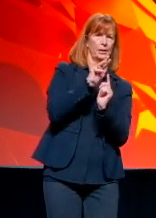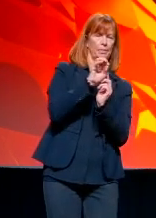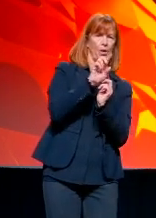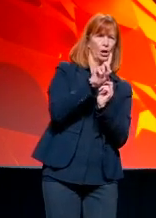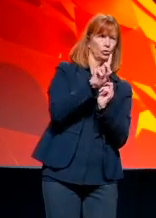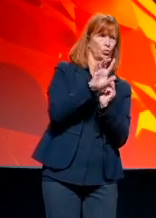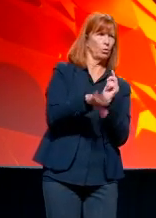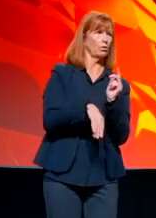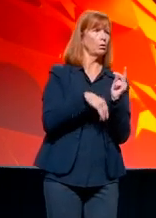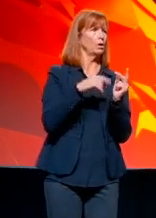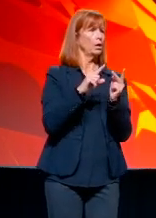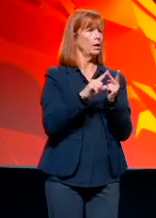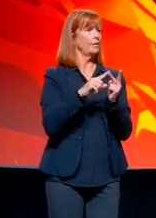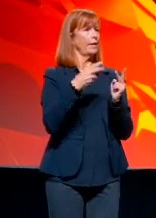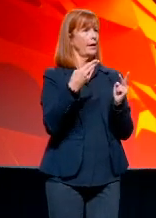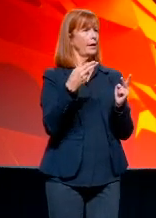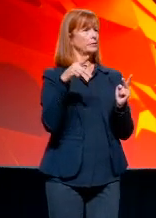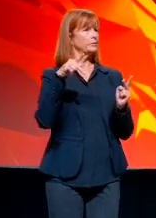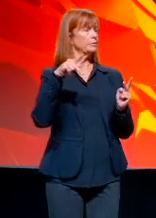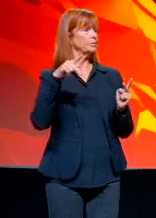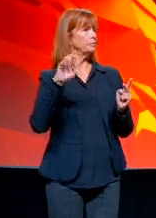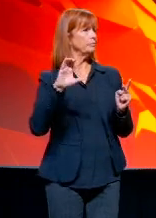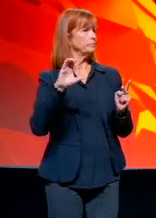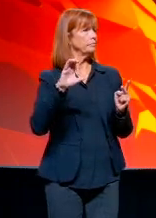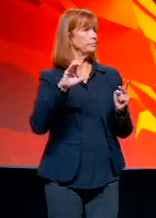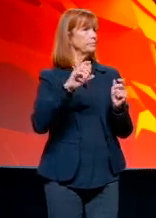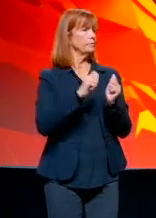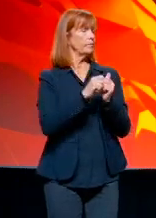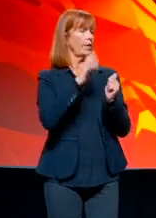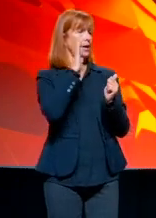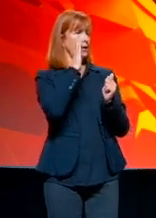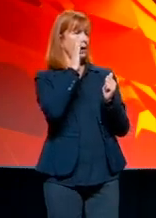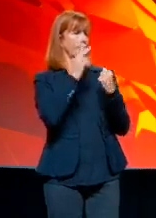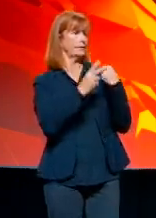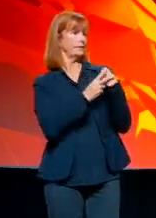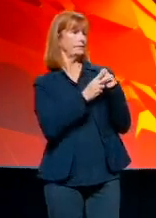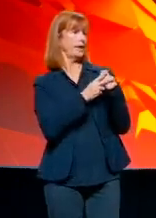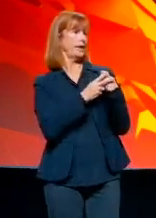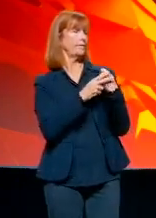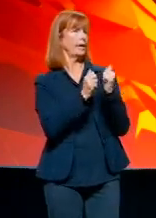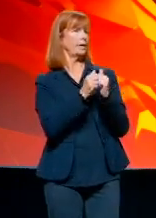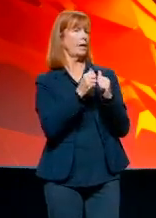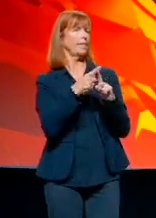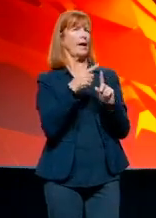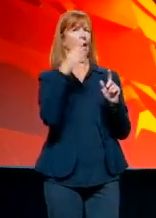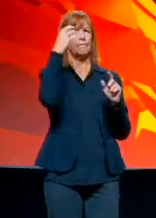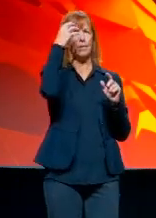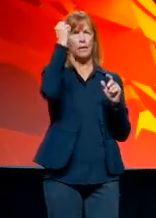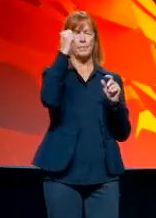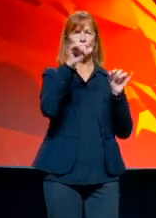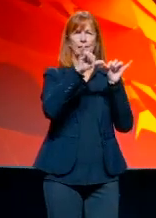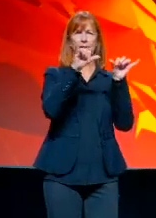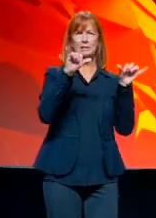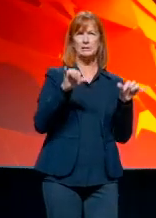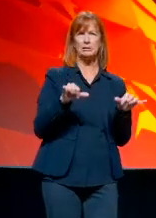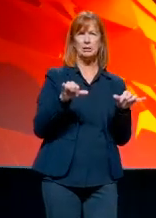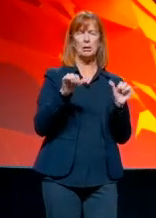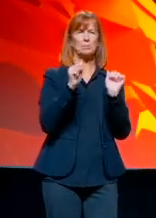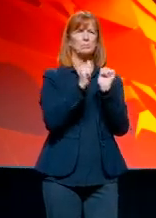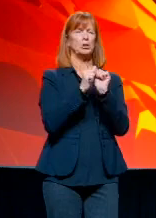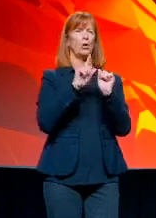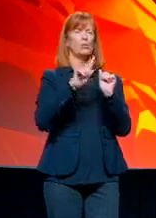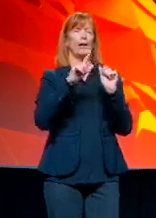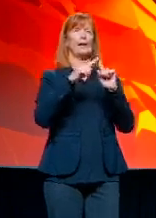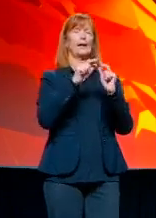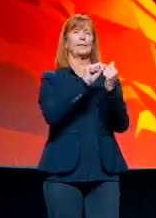through AP calls, and also save the past experience in some kind of memory system so that you can reason about a novel situation